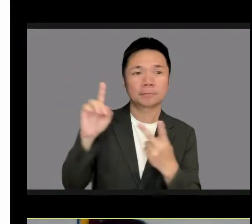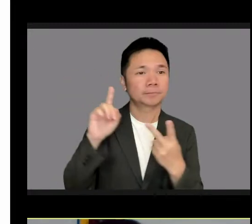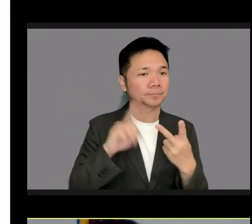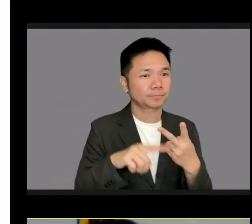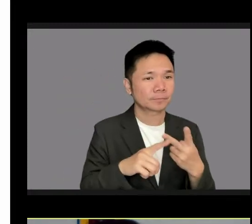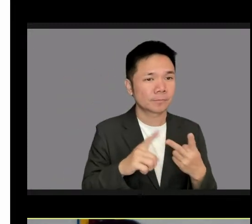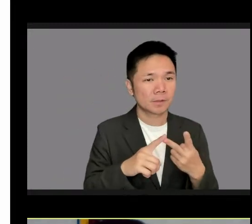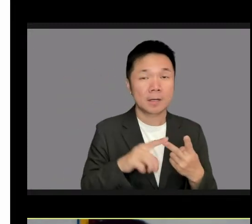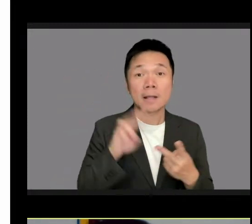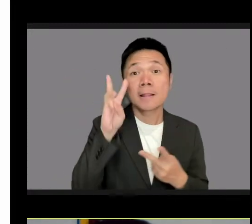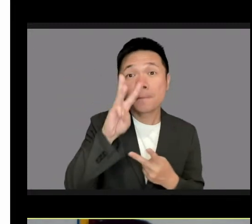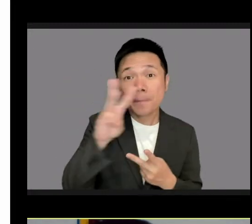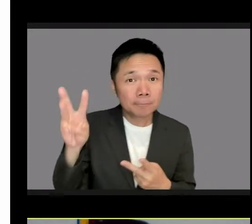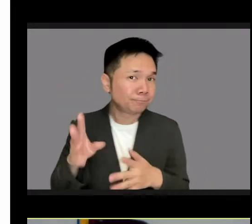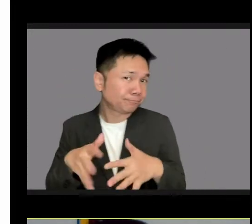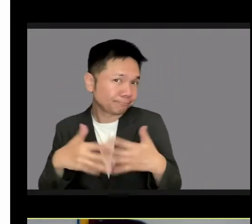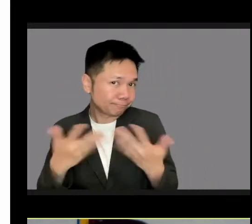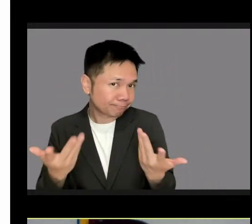mostly flow in